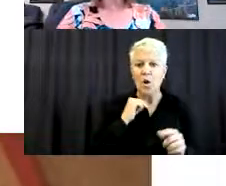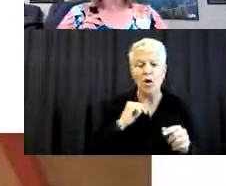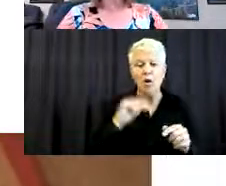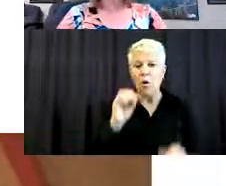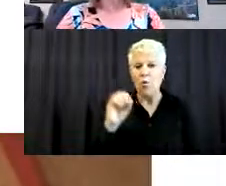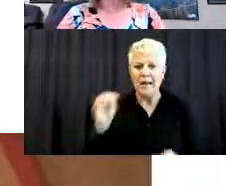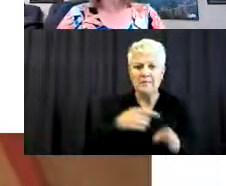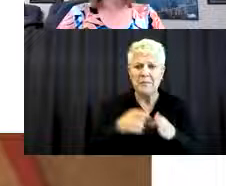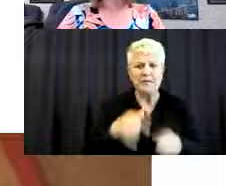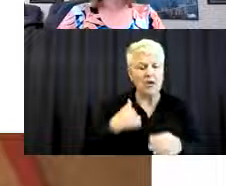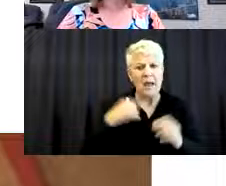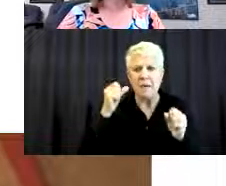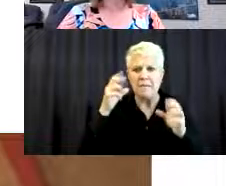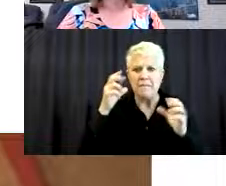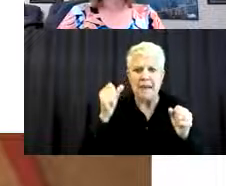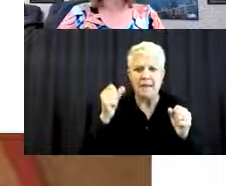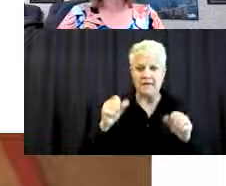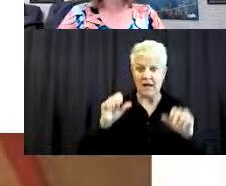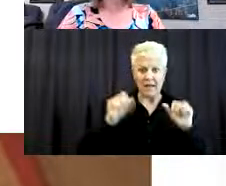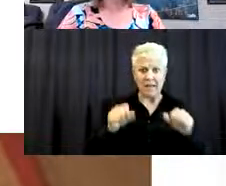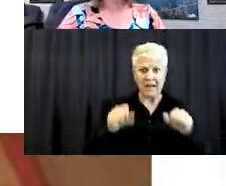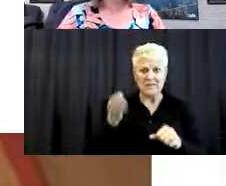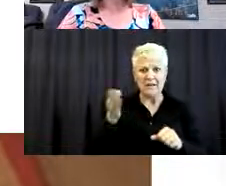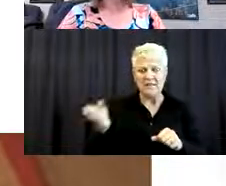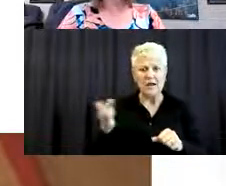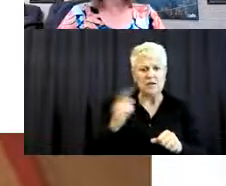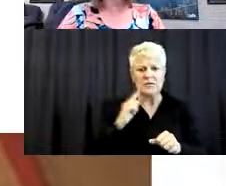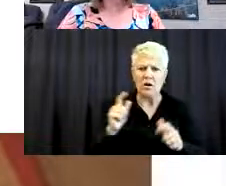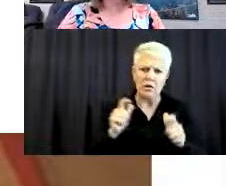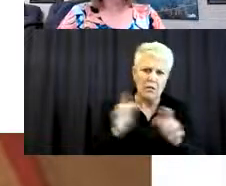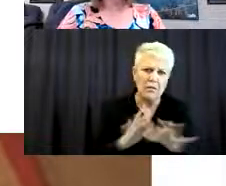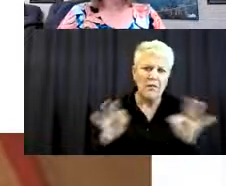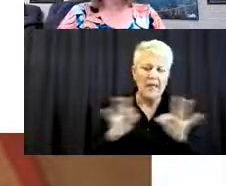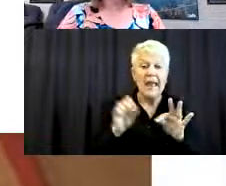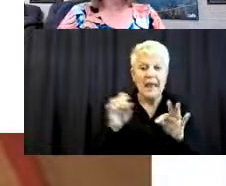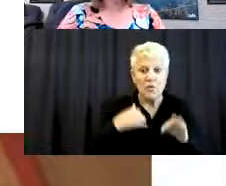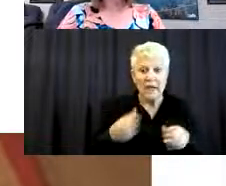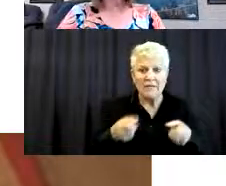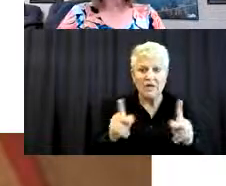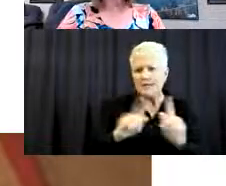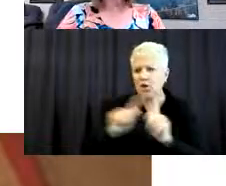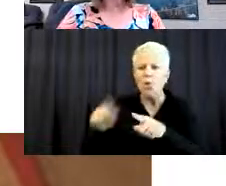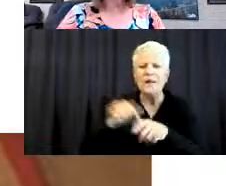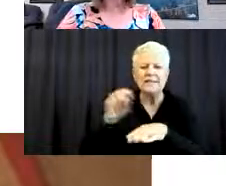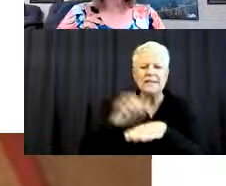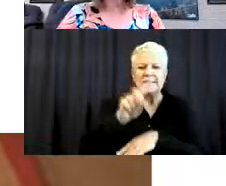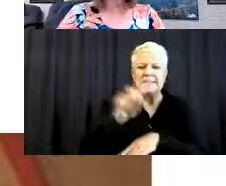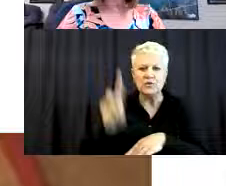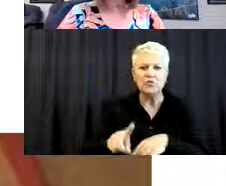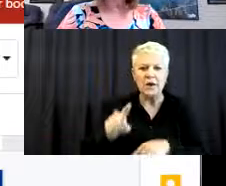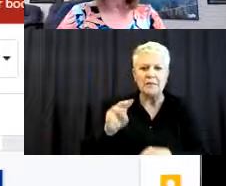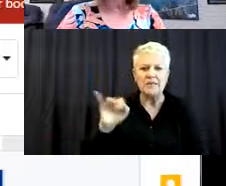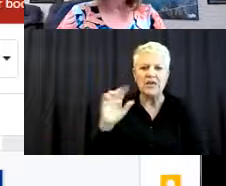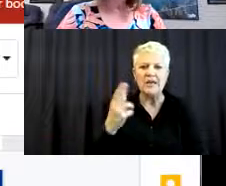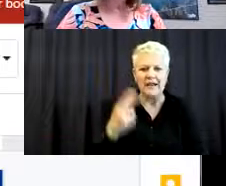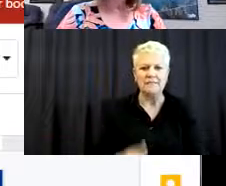amazed, and the possibilities there are huge. So yes, if you get a chance, go. It is in the Detroit area in Michigan.